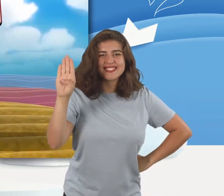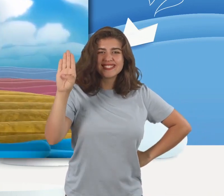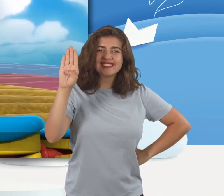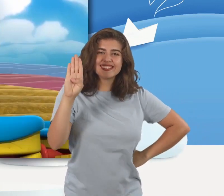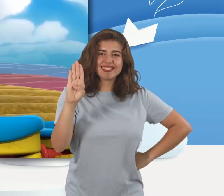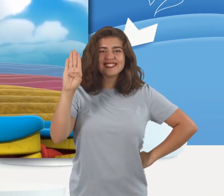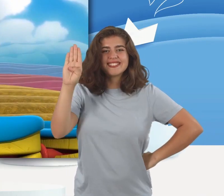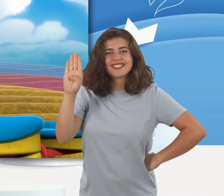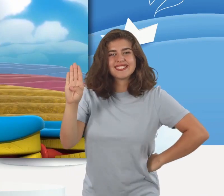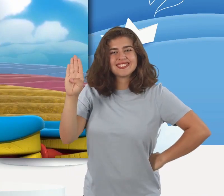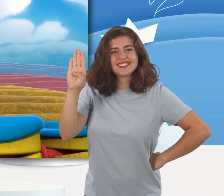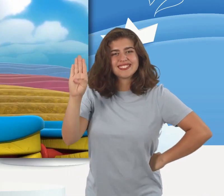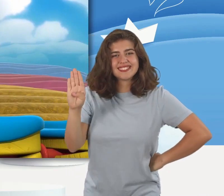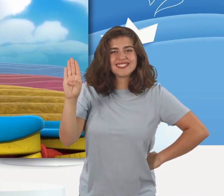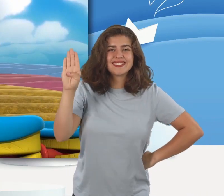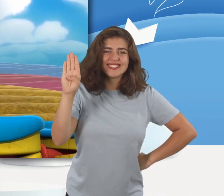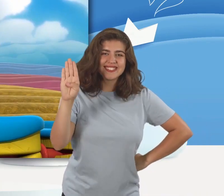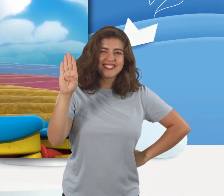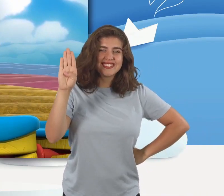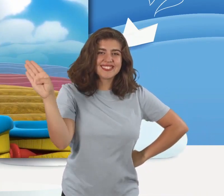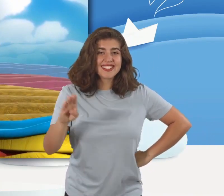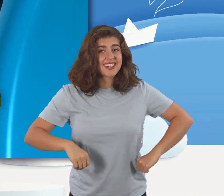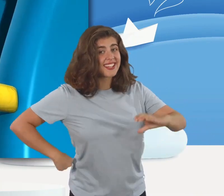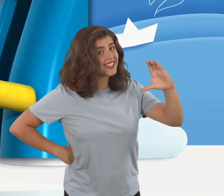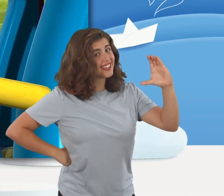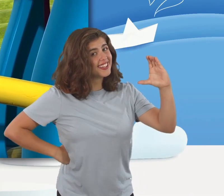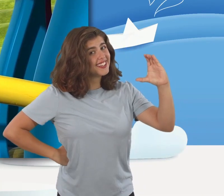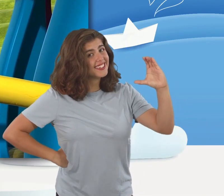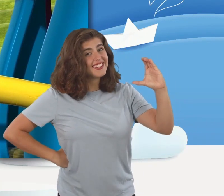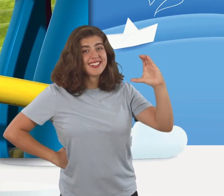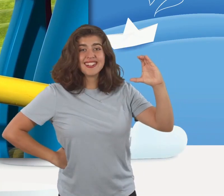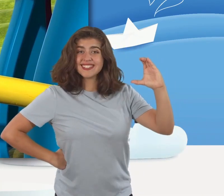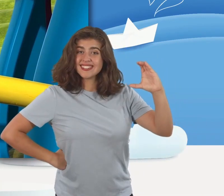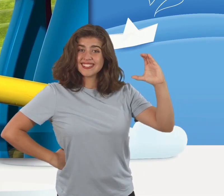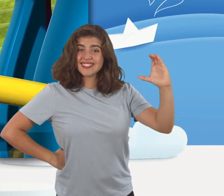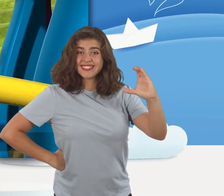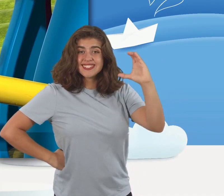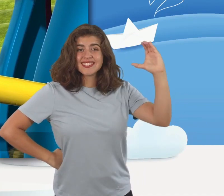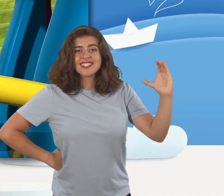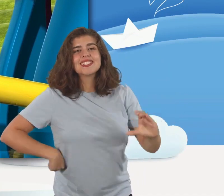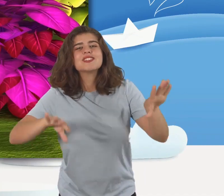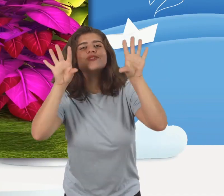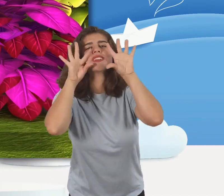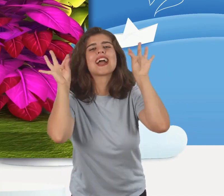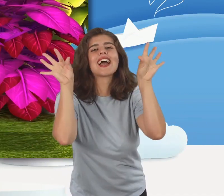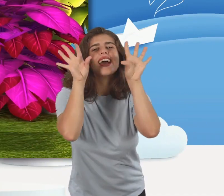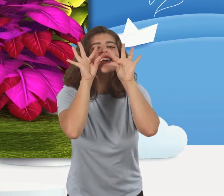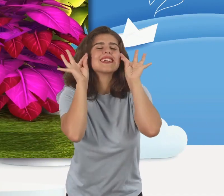ball. C